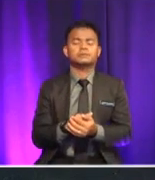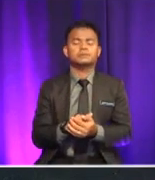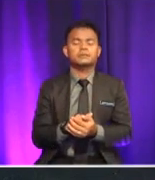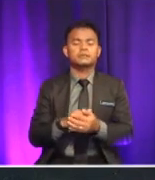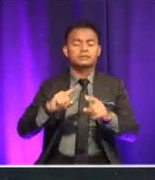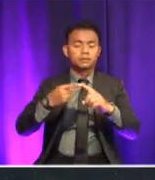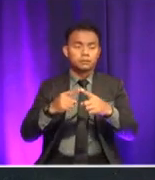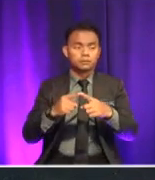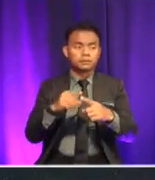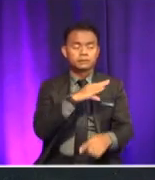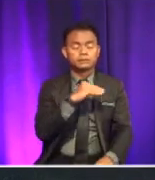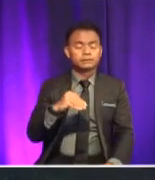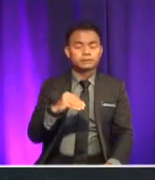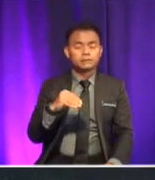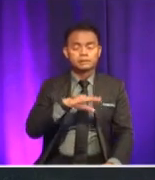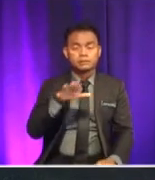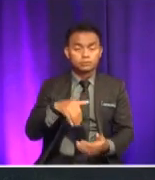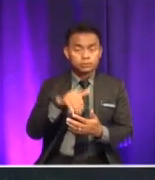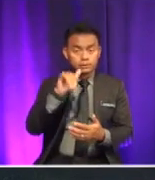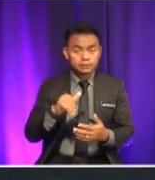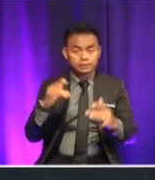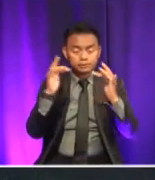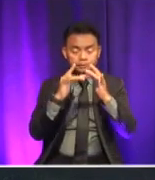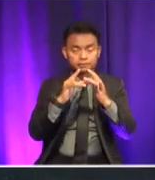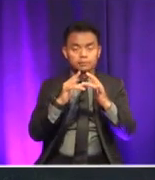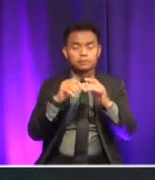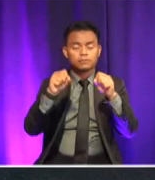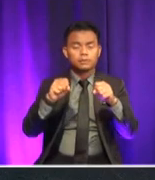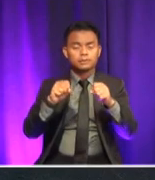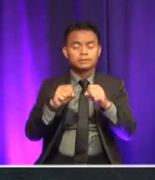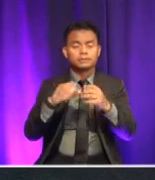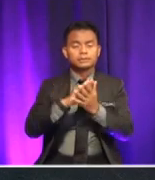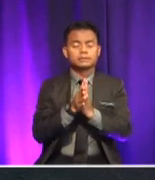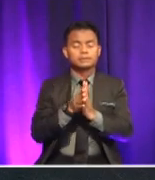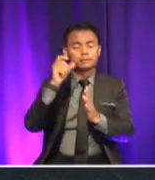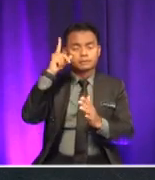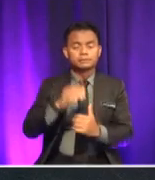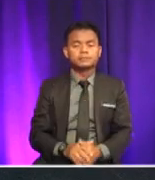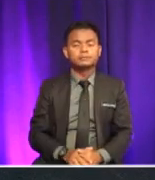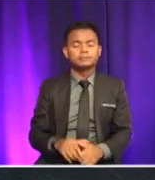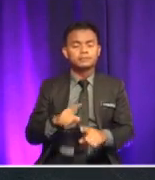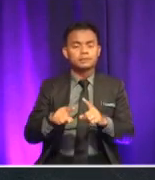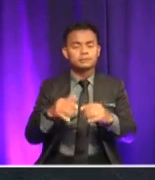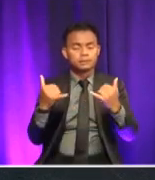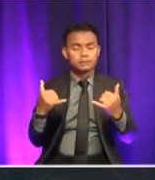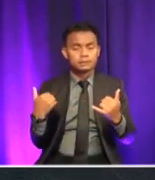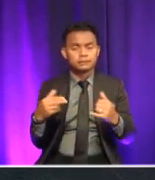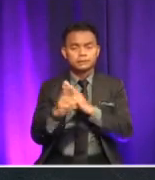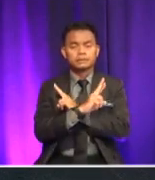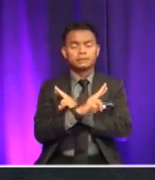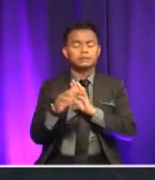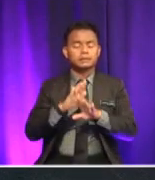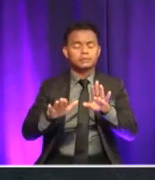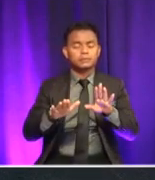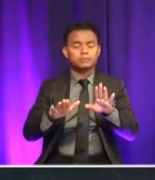on Google Meets, are more clear on how we can score better for this part of our literature paper. But with that, we'll take a short break, so don't go